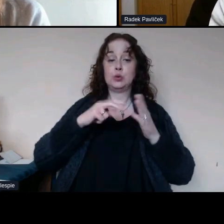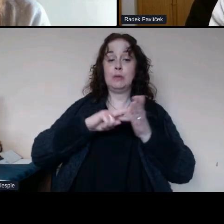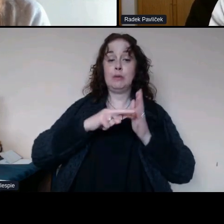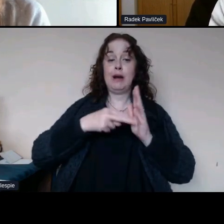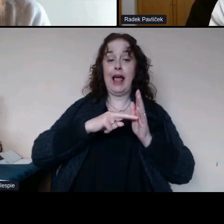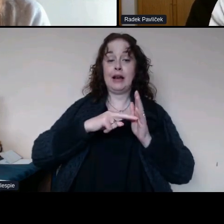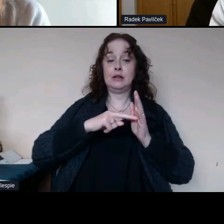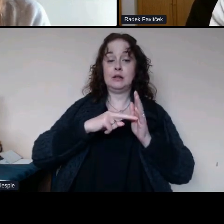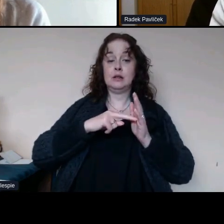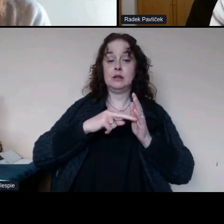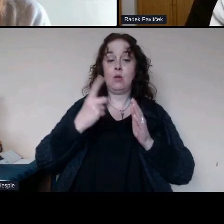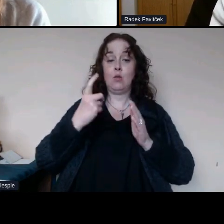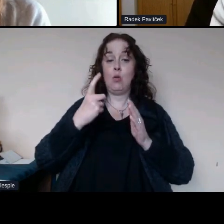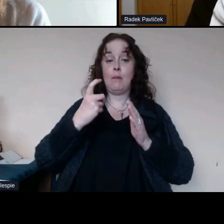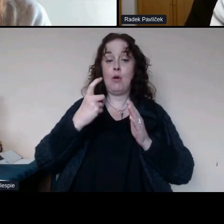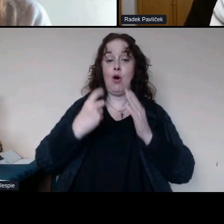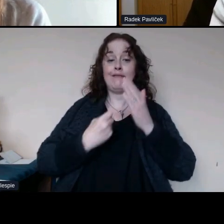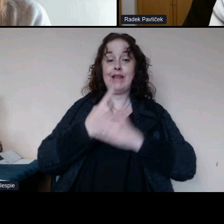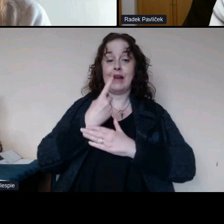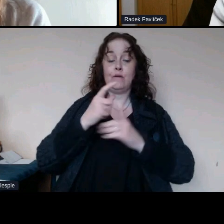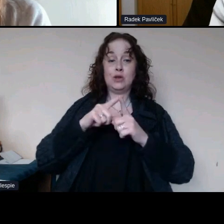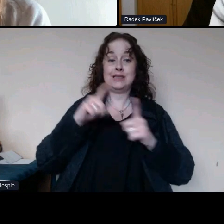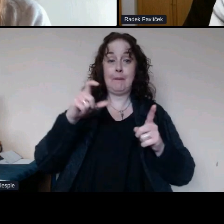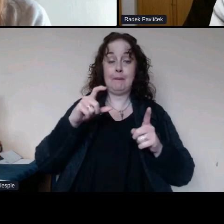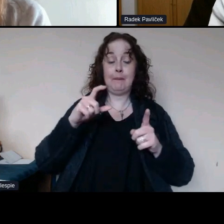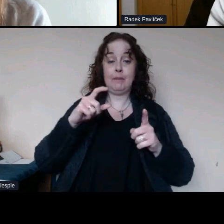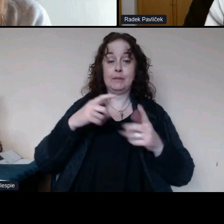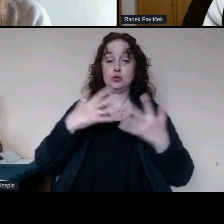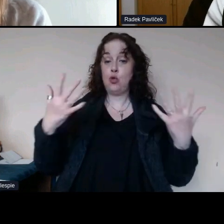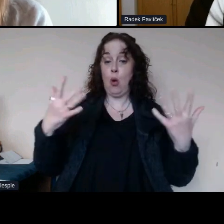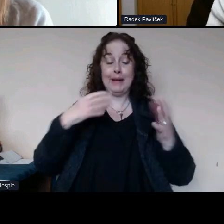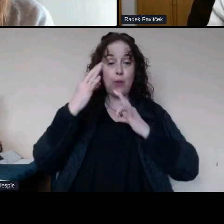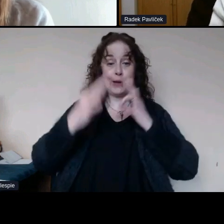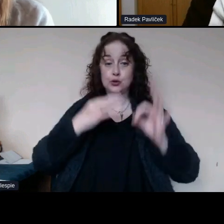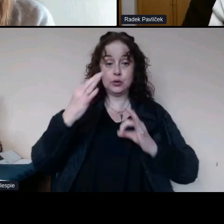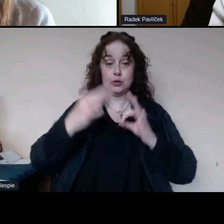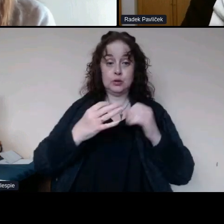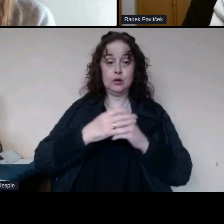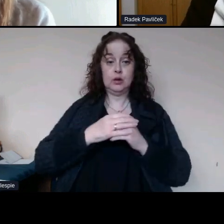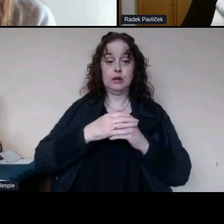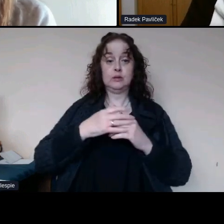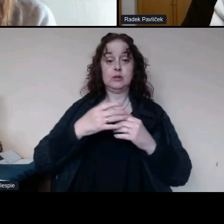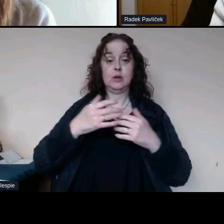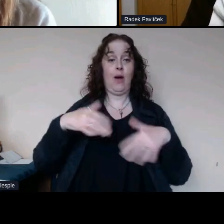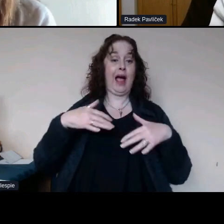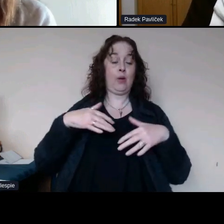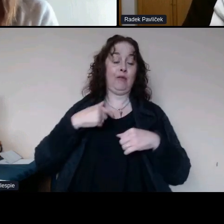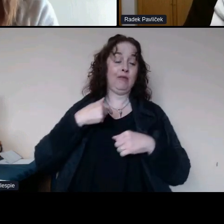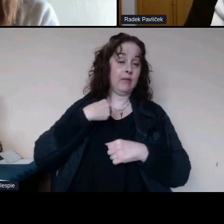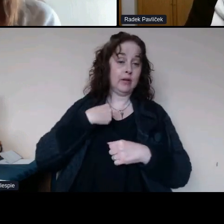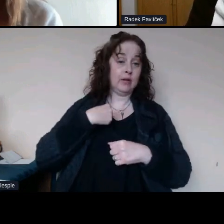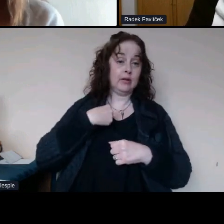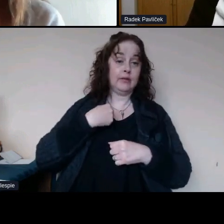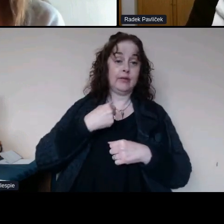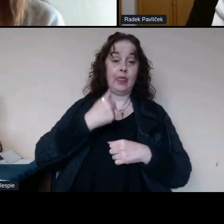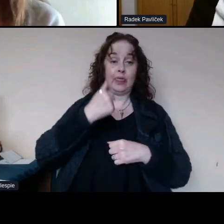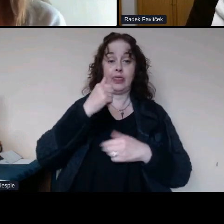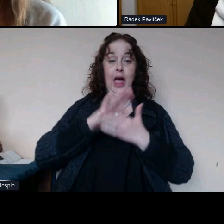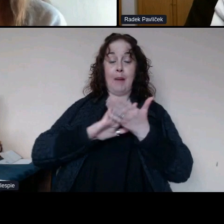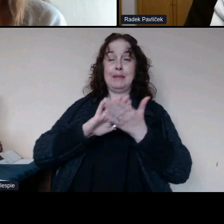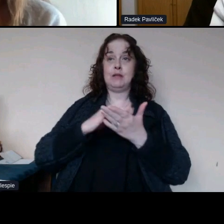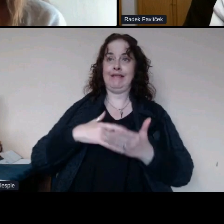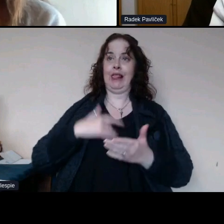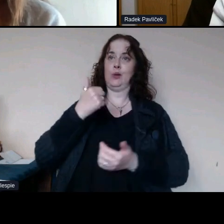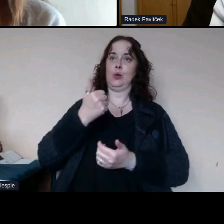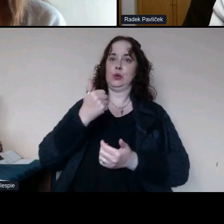schedule one more event for December. So that's for me, that's it's a good sign that the EU level